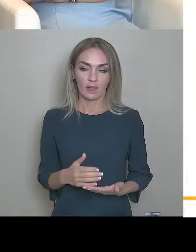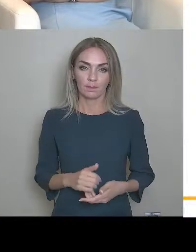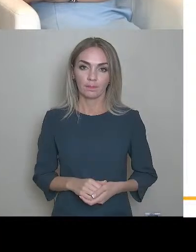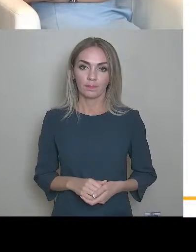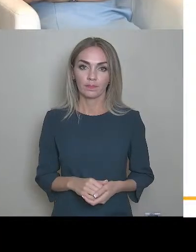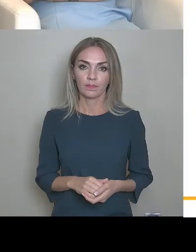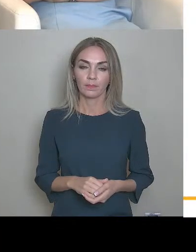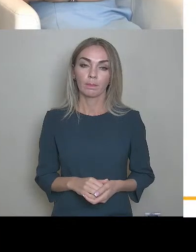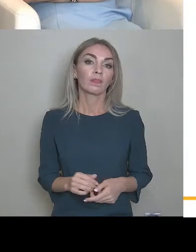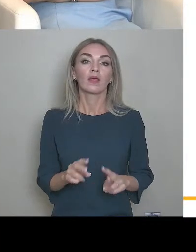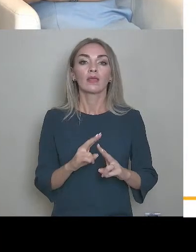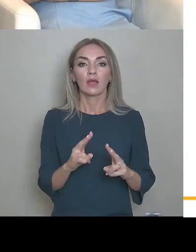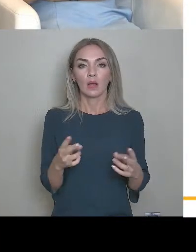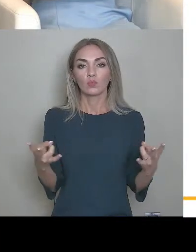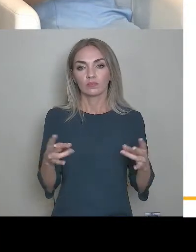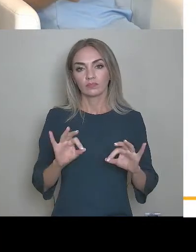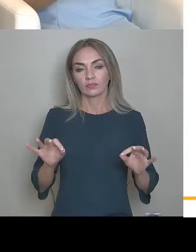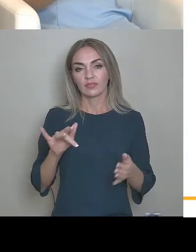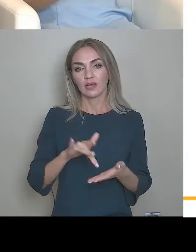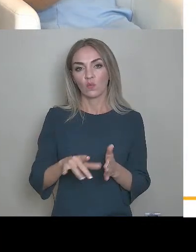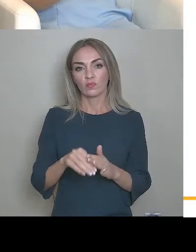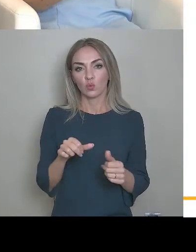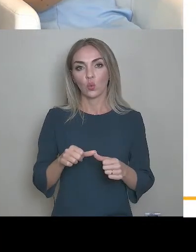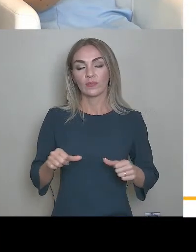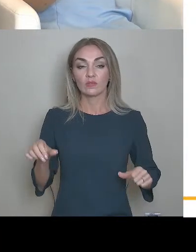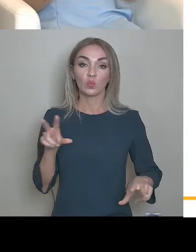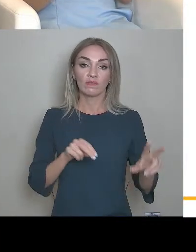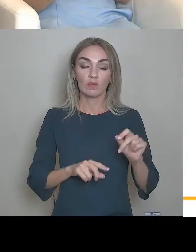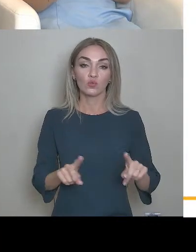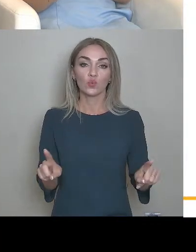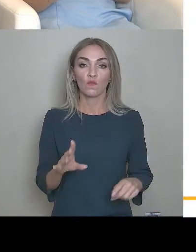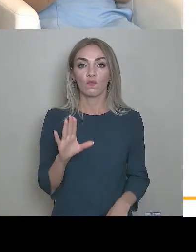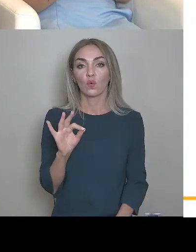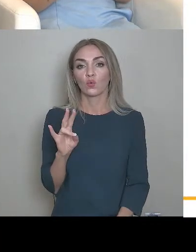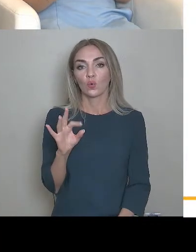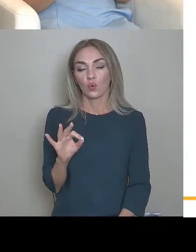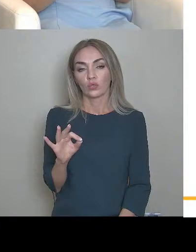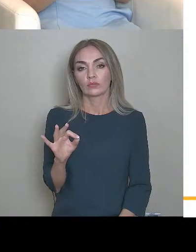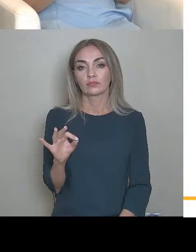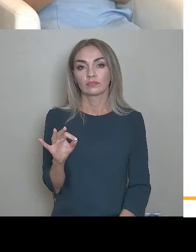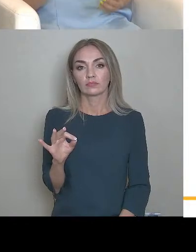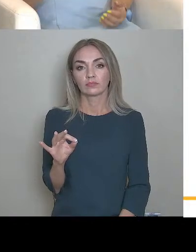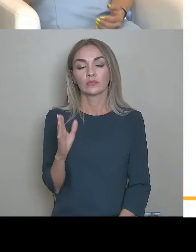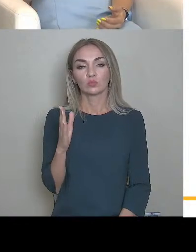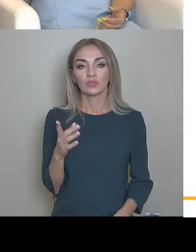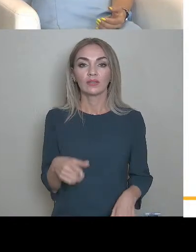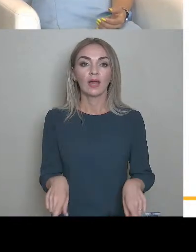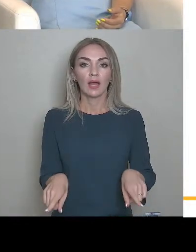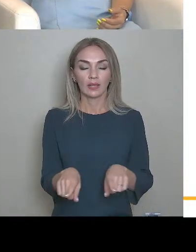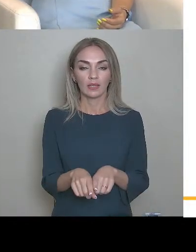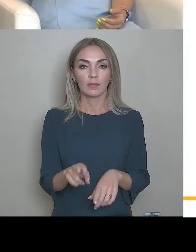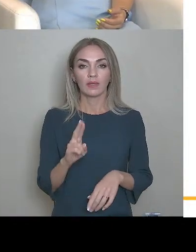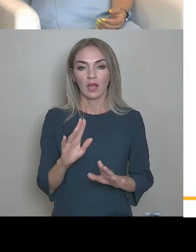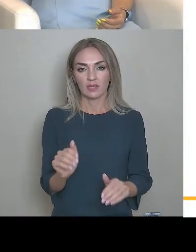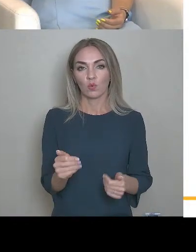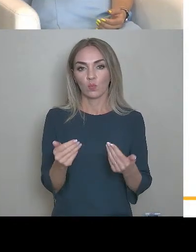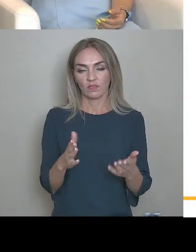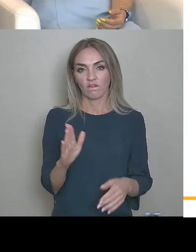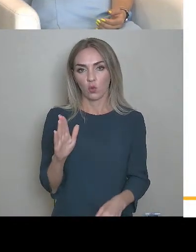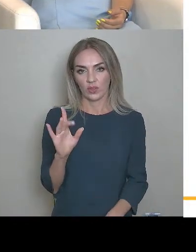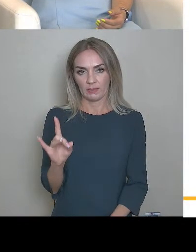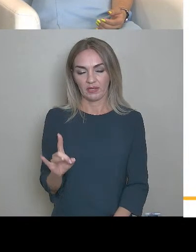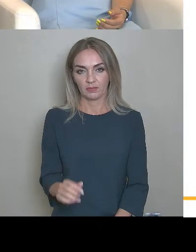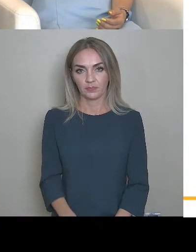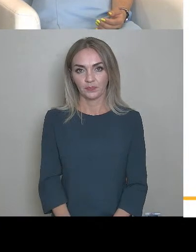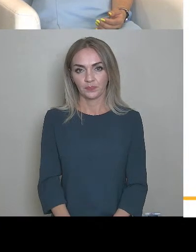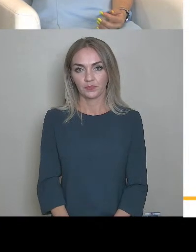this situation that require explanation of the CEC, and we very much hope that the